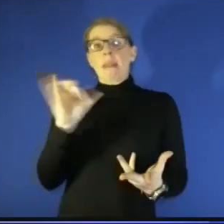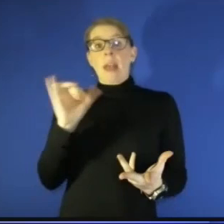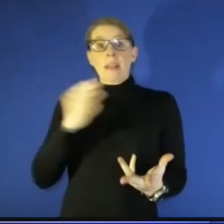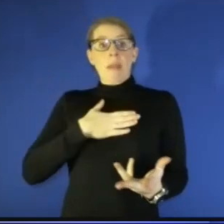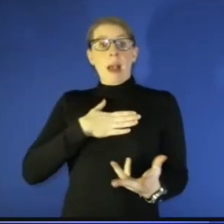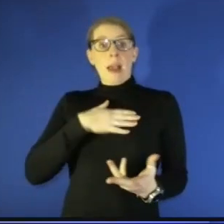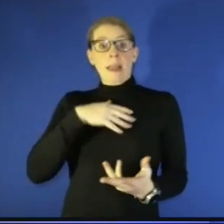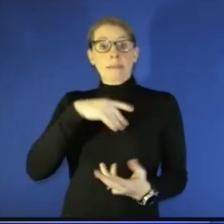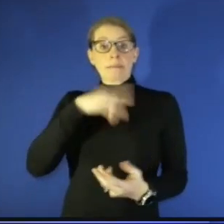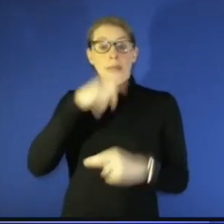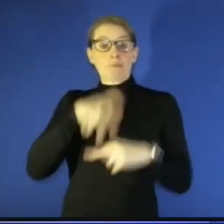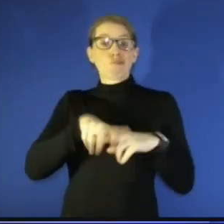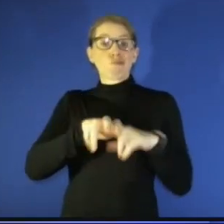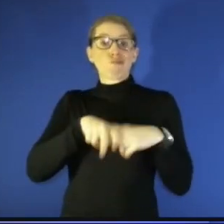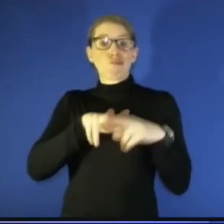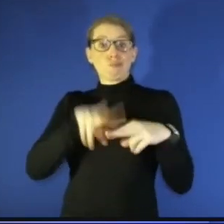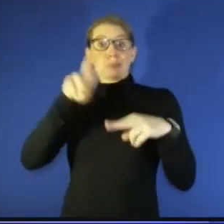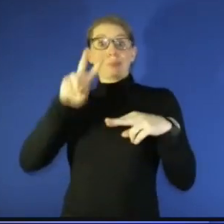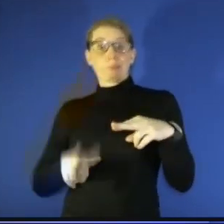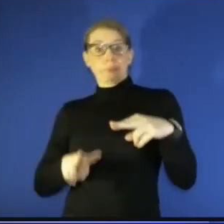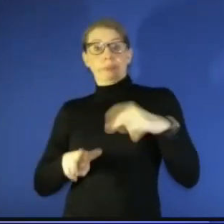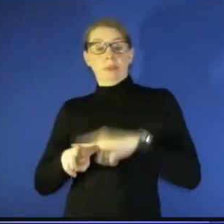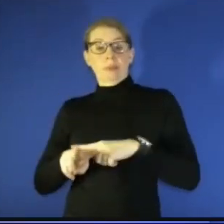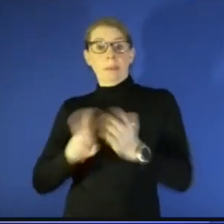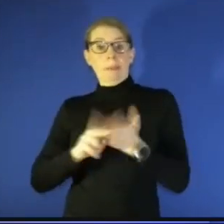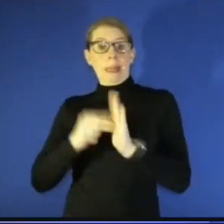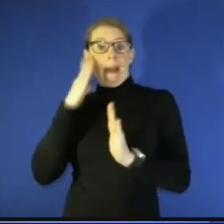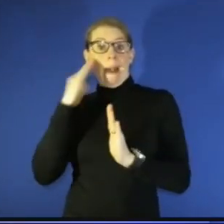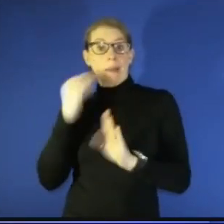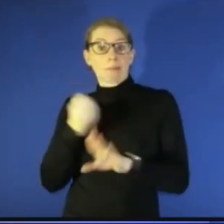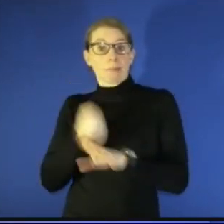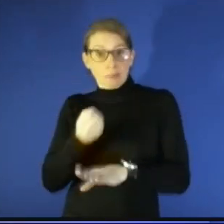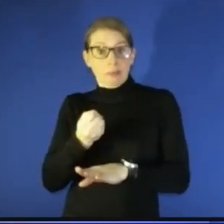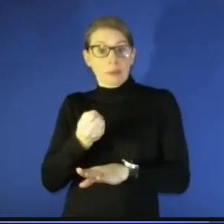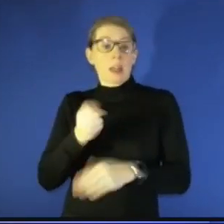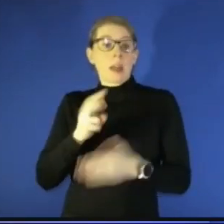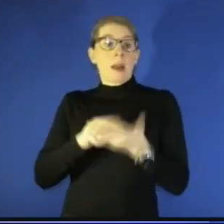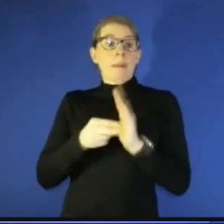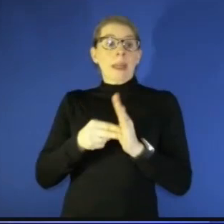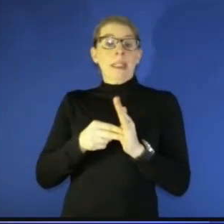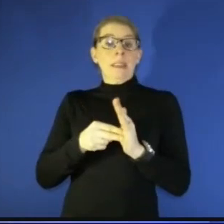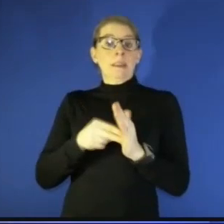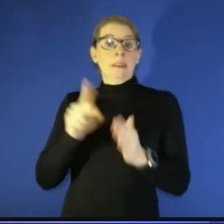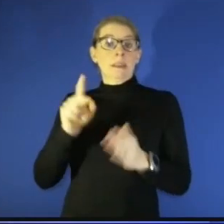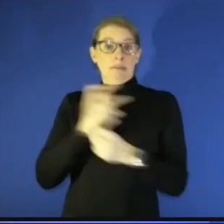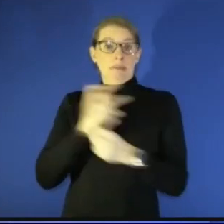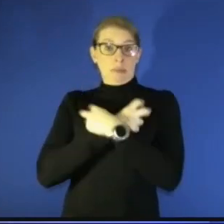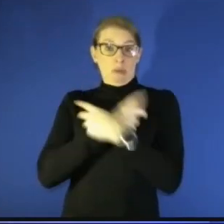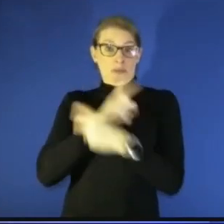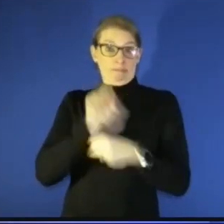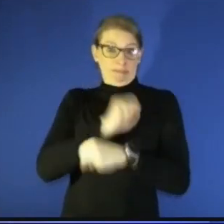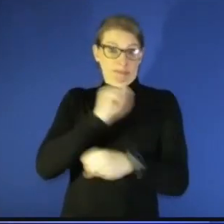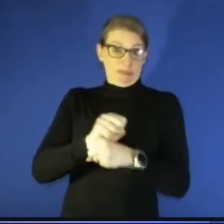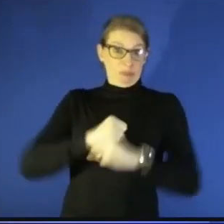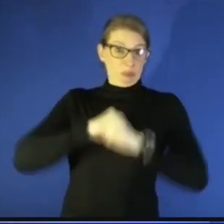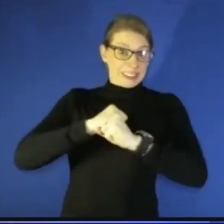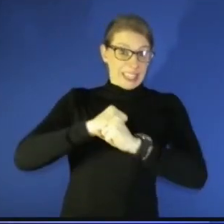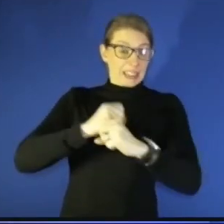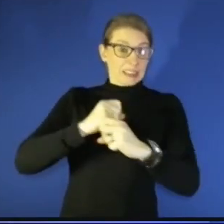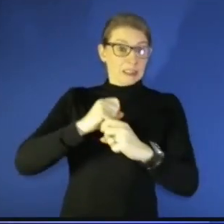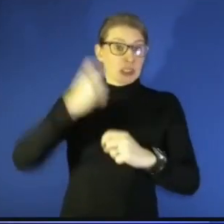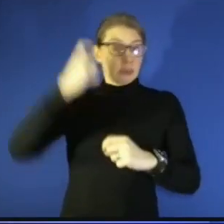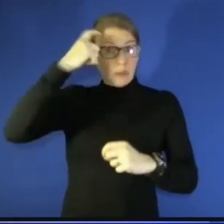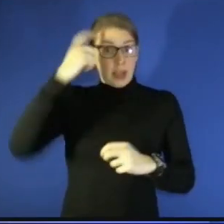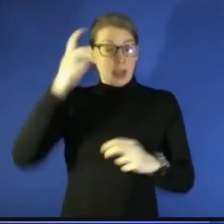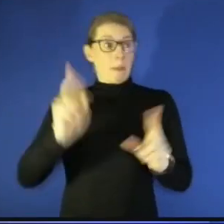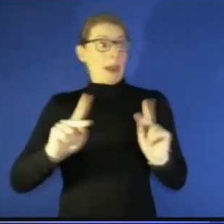thinking, okay, well, did they hit the head just right? Is that skull really protecting? Got it. So help us as parents understand, or people understand, when we need to take our kid or